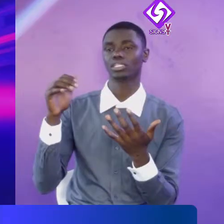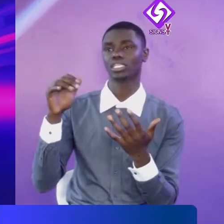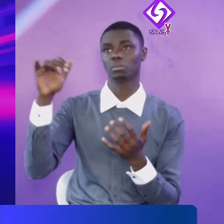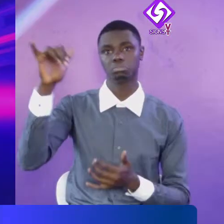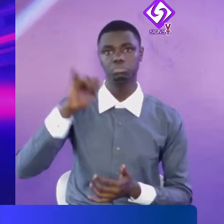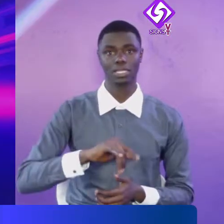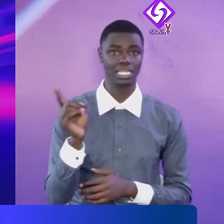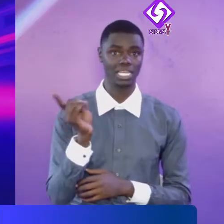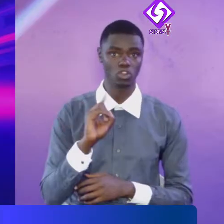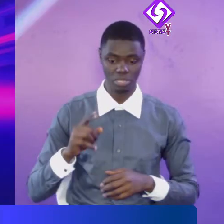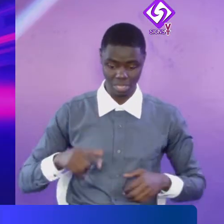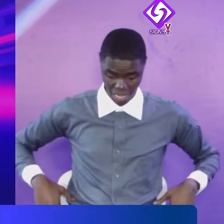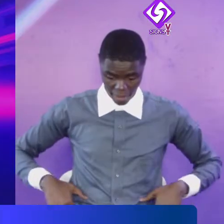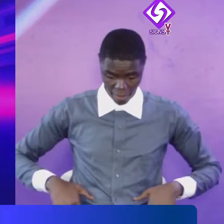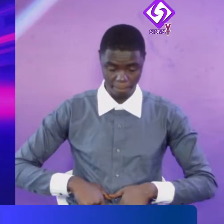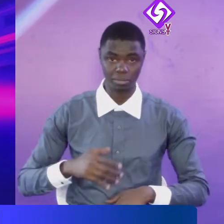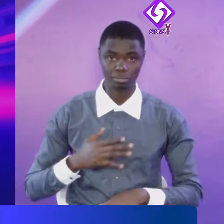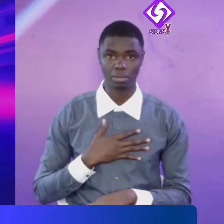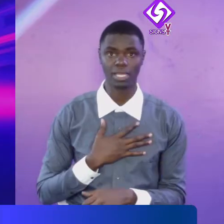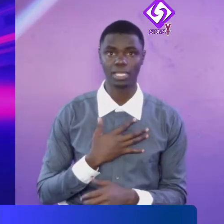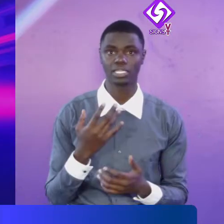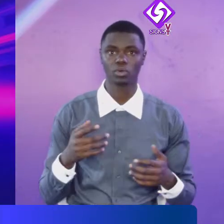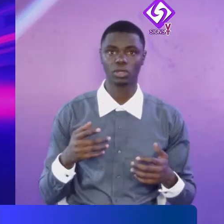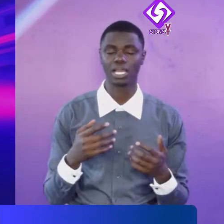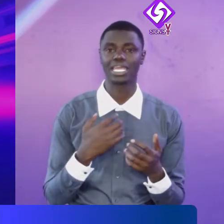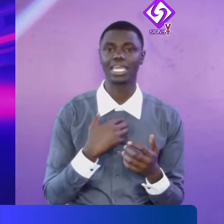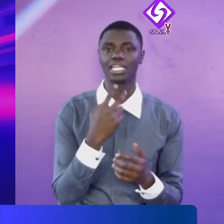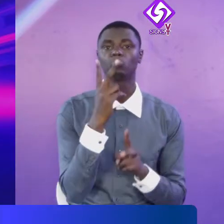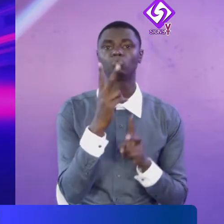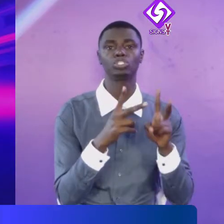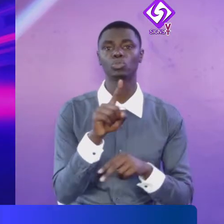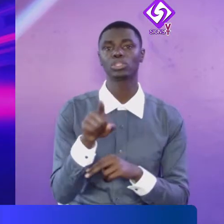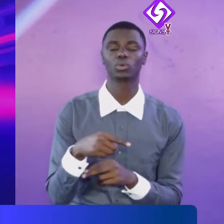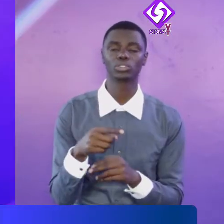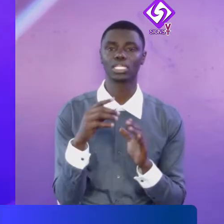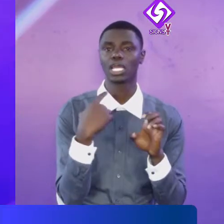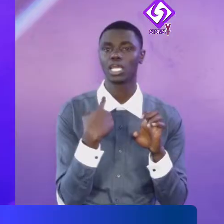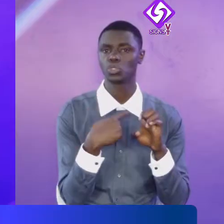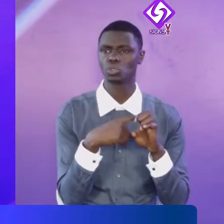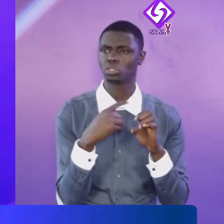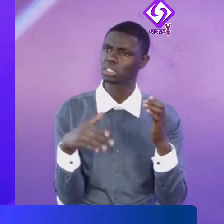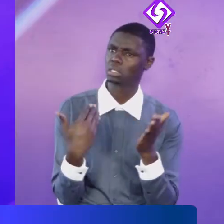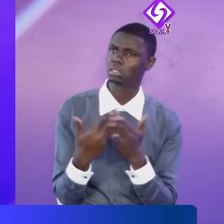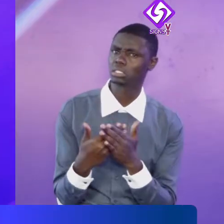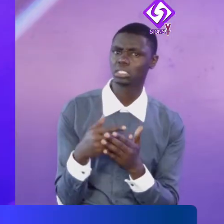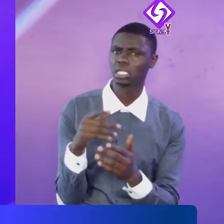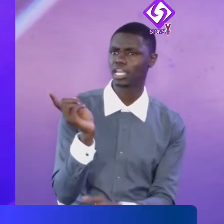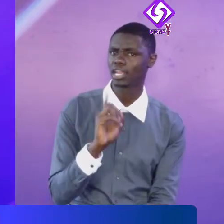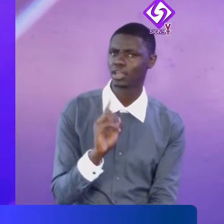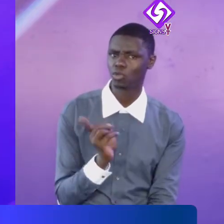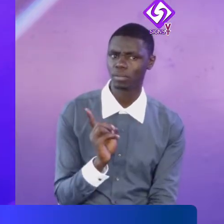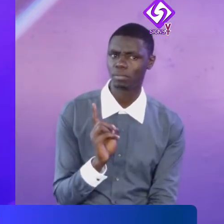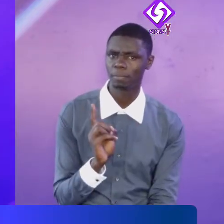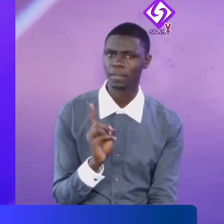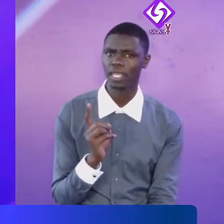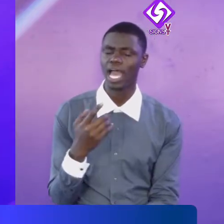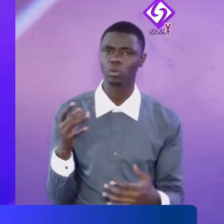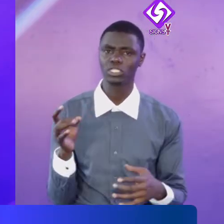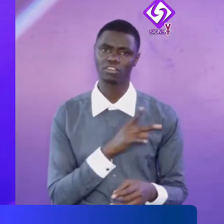I was carrying 22,000 euros. When I reached the streets of Nairobi, I was afraid of going to the